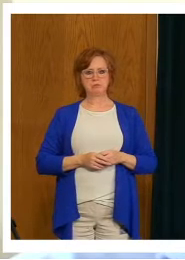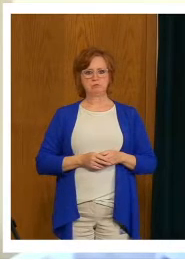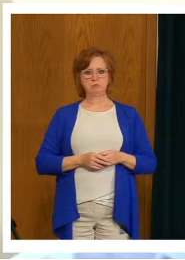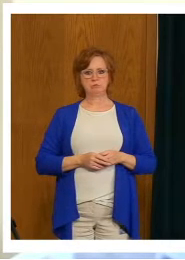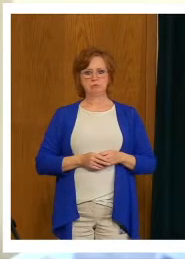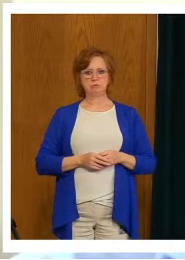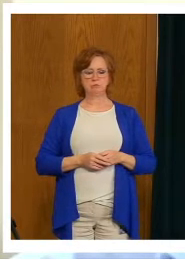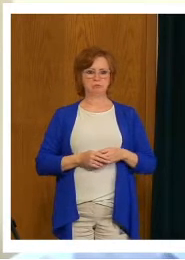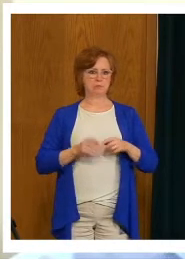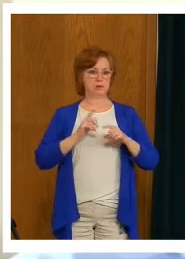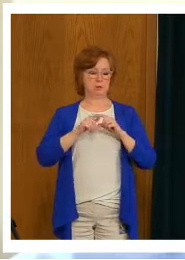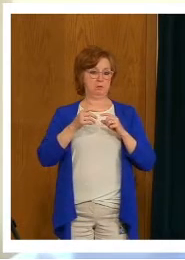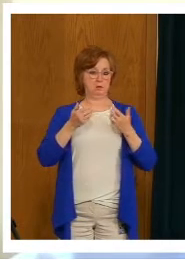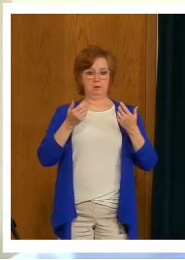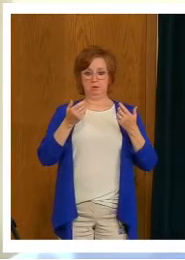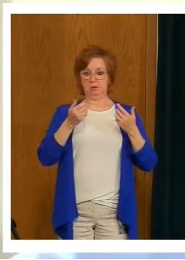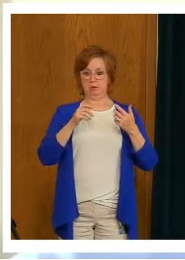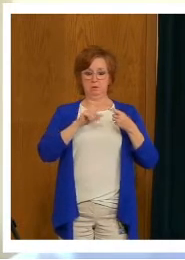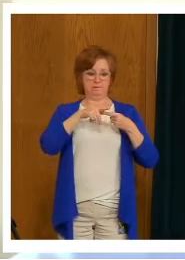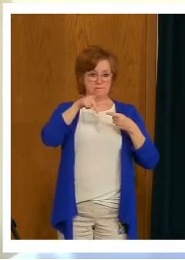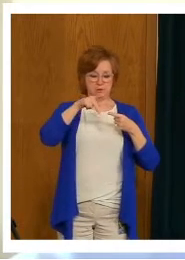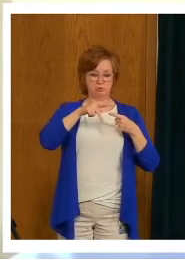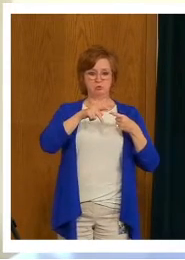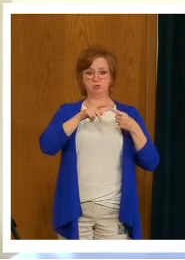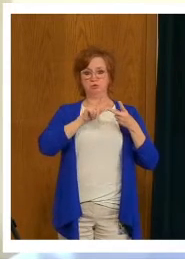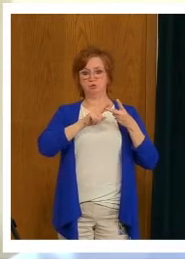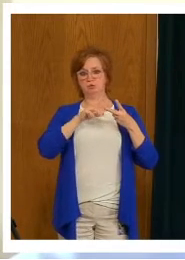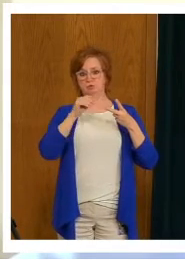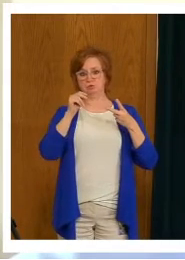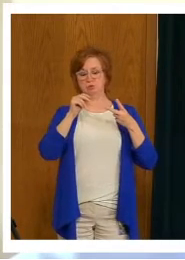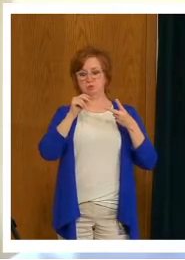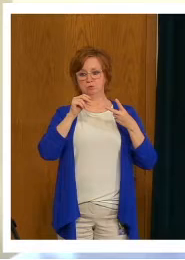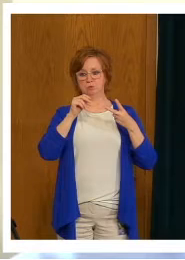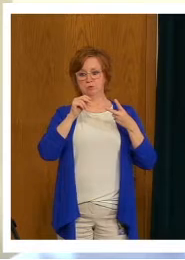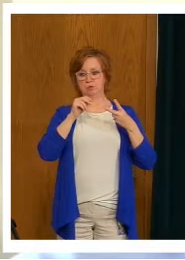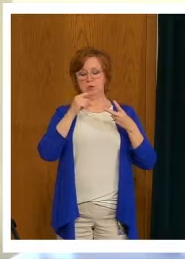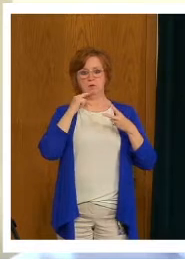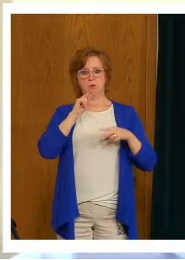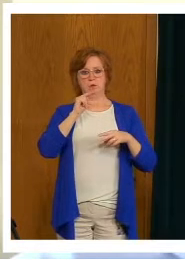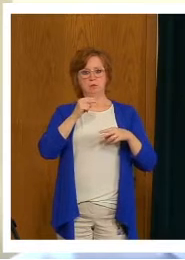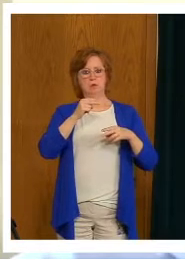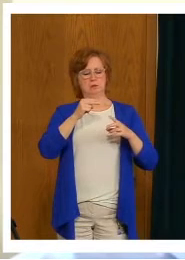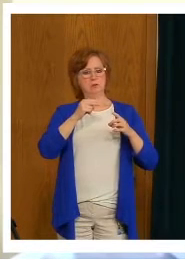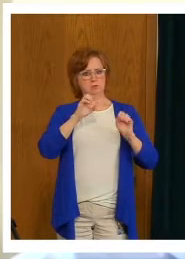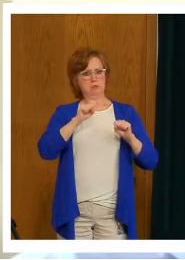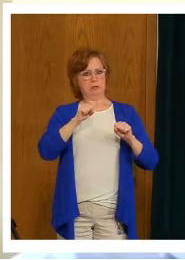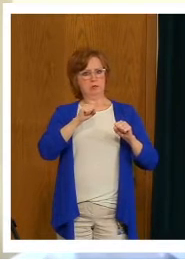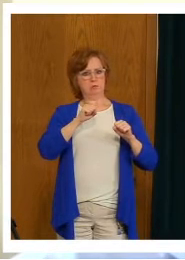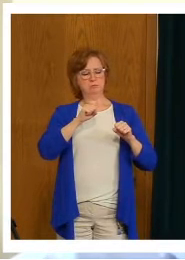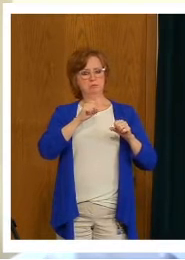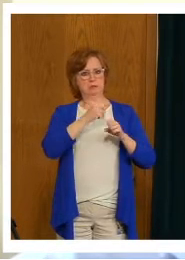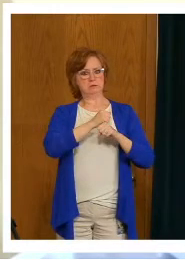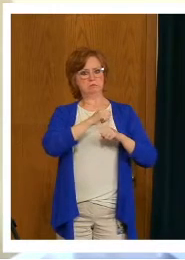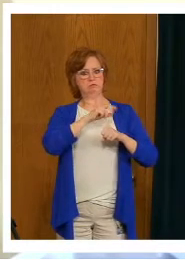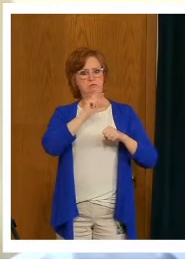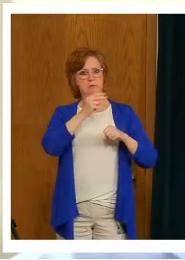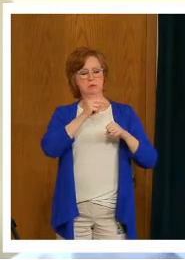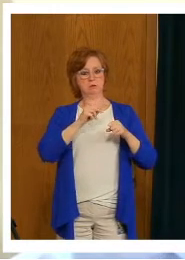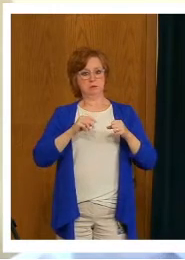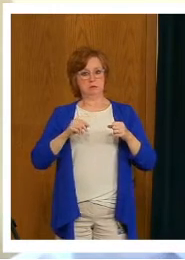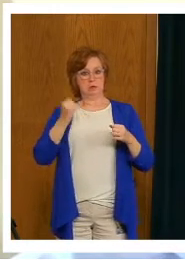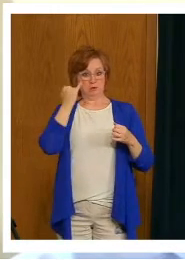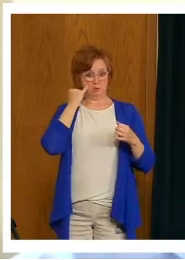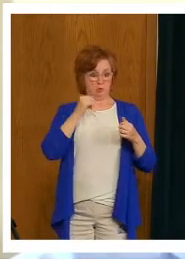vaccine such as Pfizer, especially as a second dose, is perfectly safe and effective if your first dose is